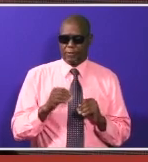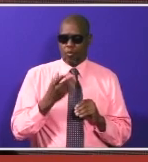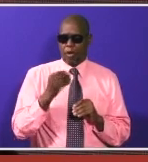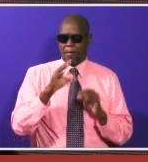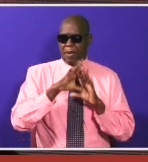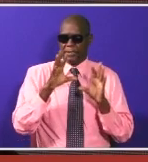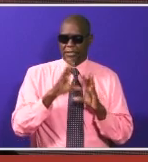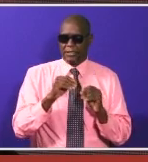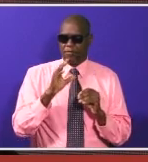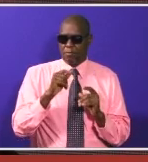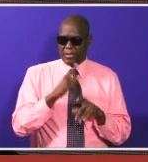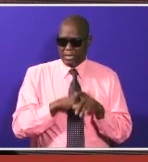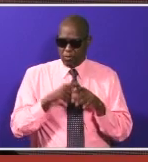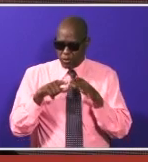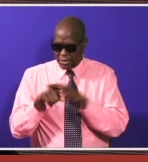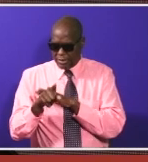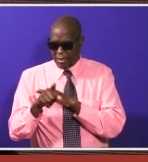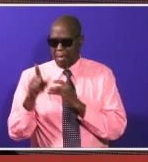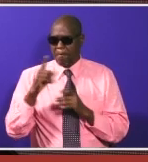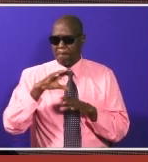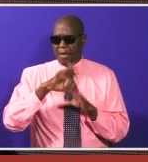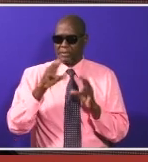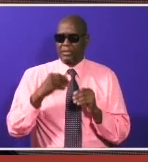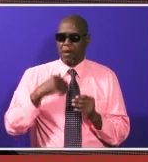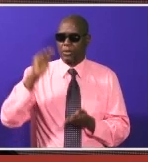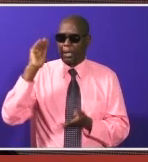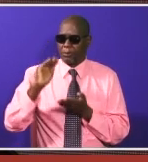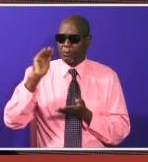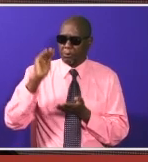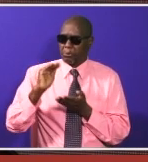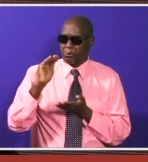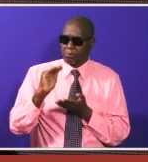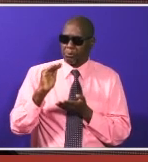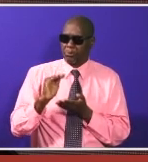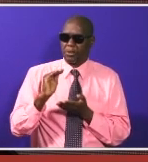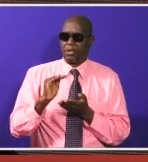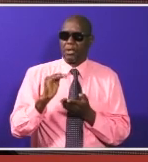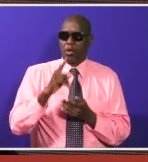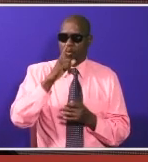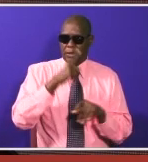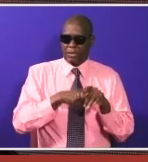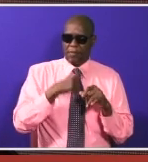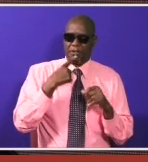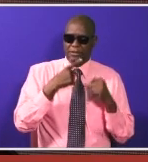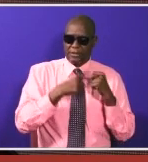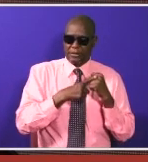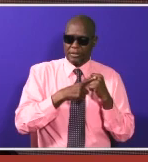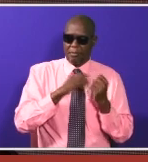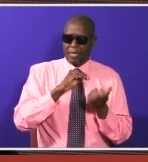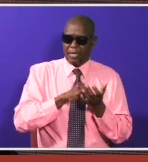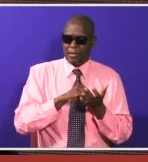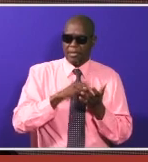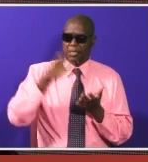the time we came on board. I think our budget, I remember the budget was, one time it was around 600 million, 621, it's gone down